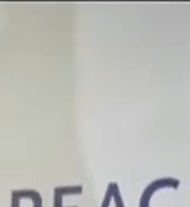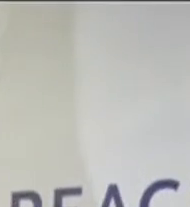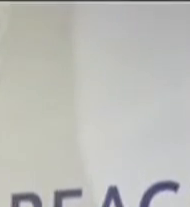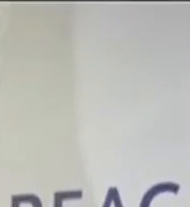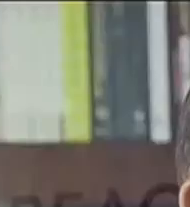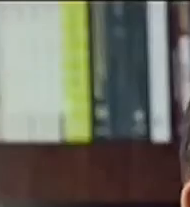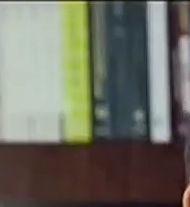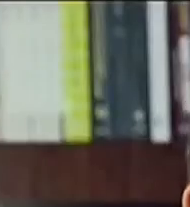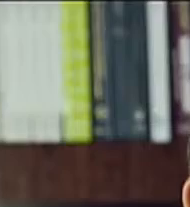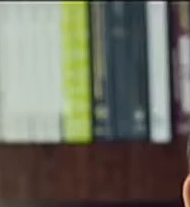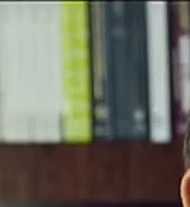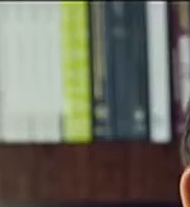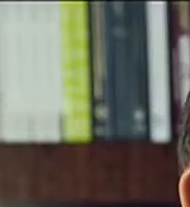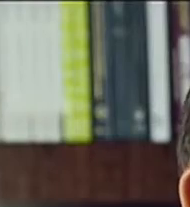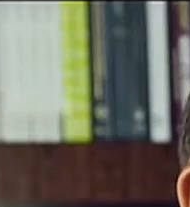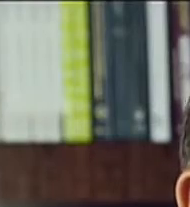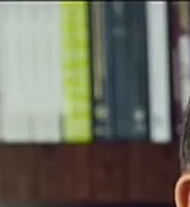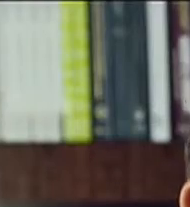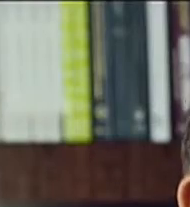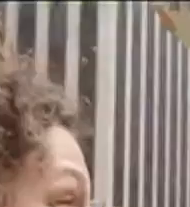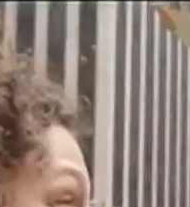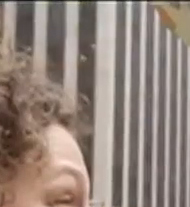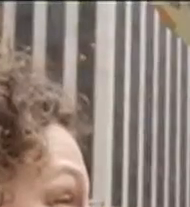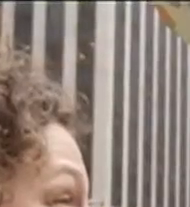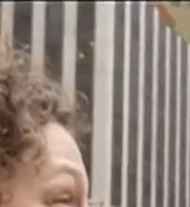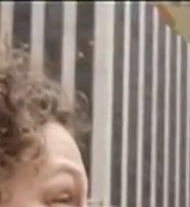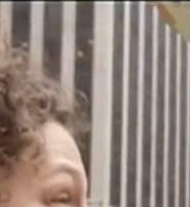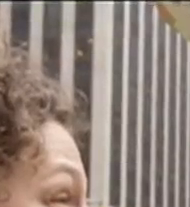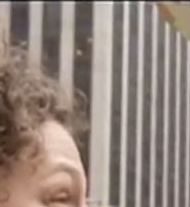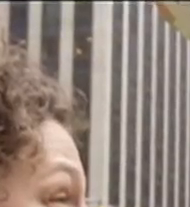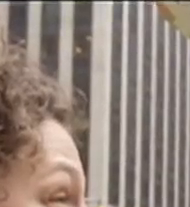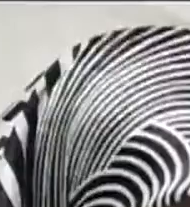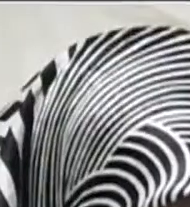This means standing up to injustice.